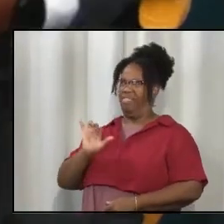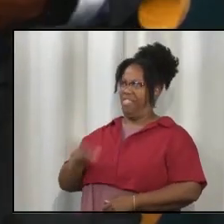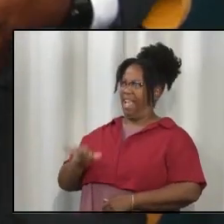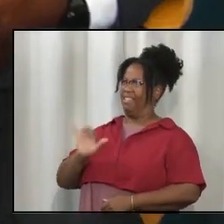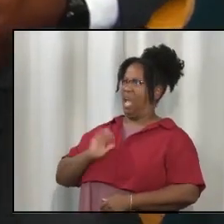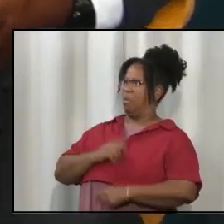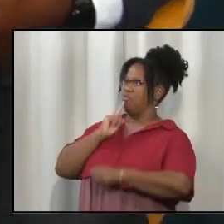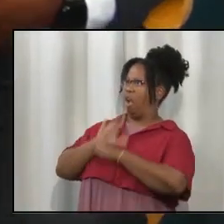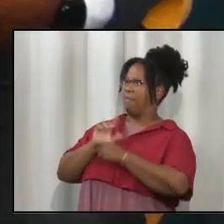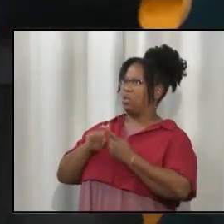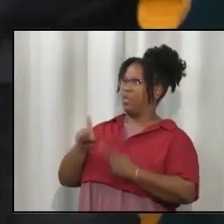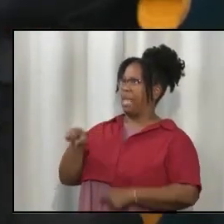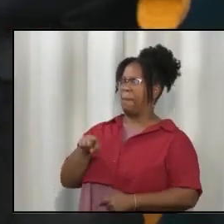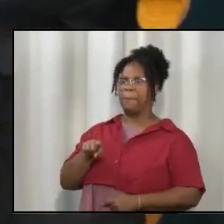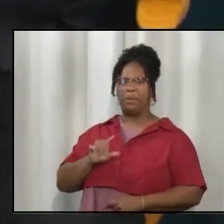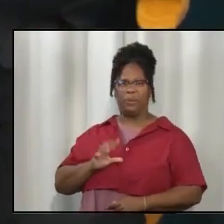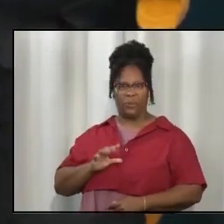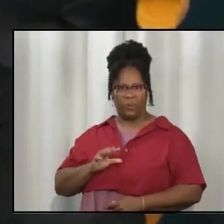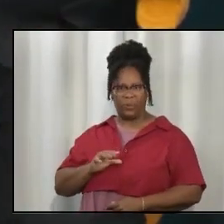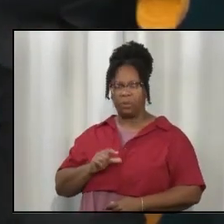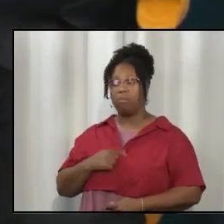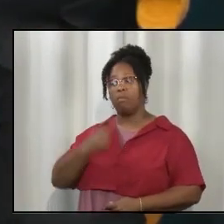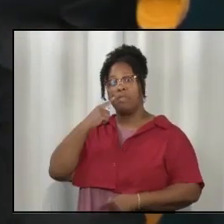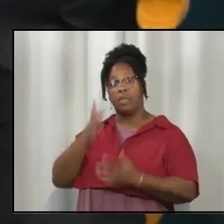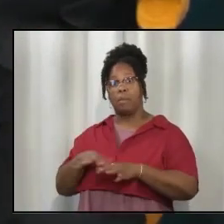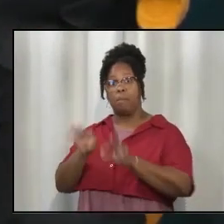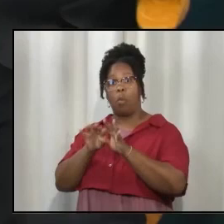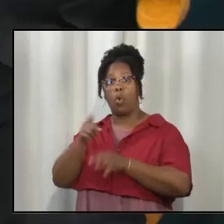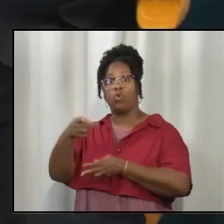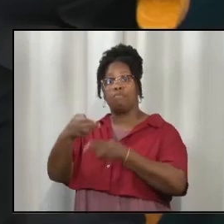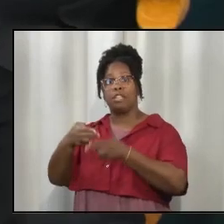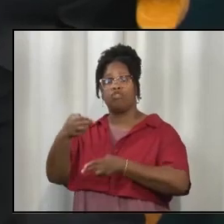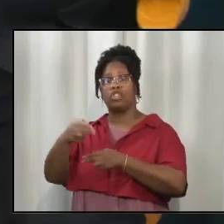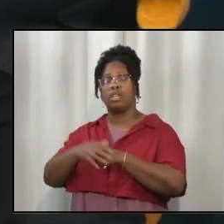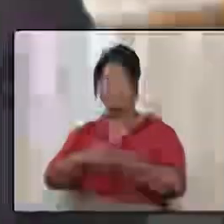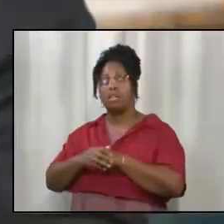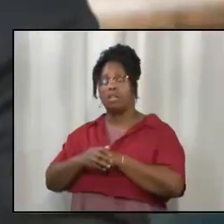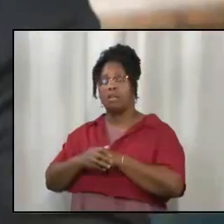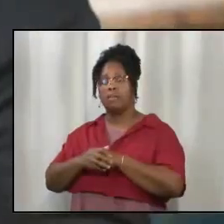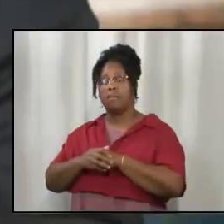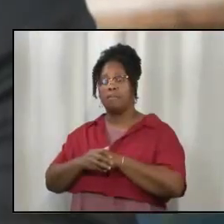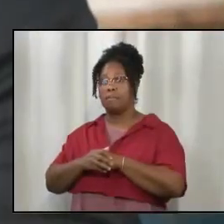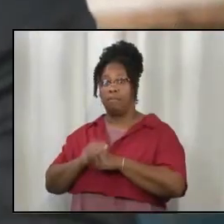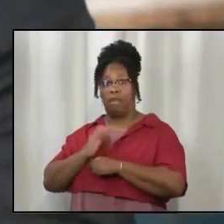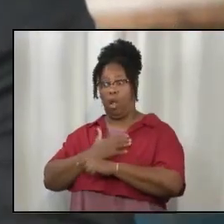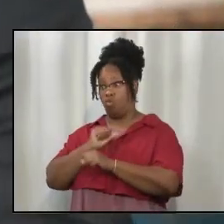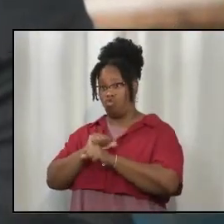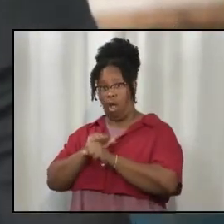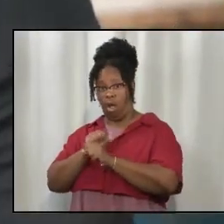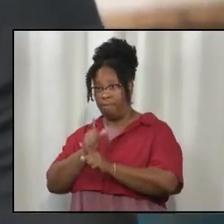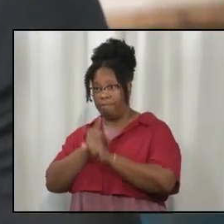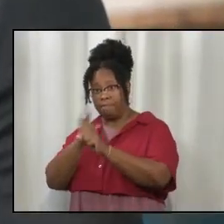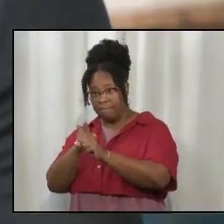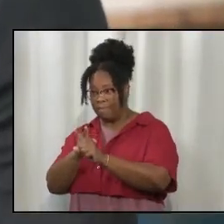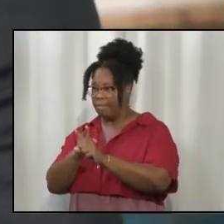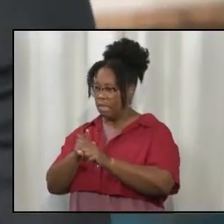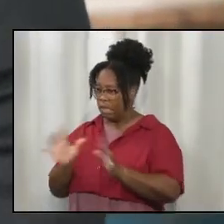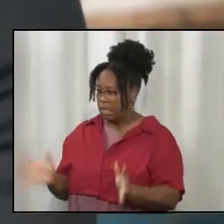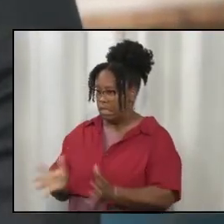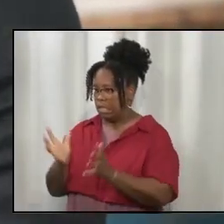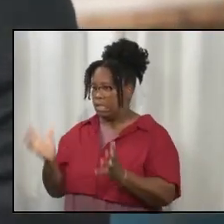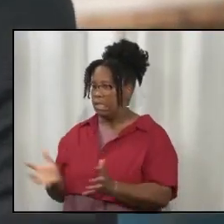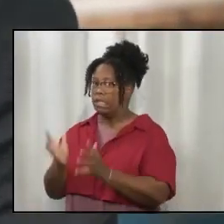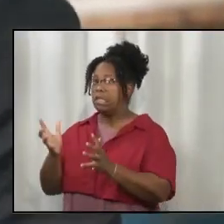it's important that you mentioned that, you know, our job is to go in and make sure people come out of this system better